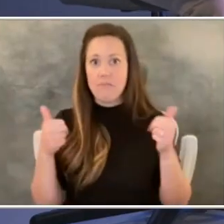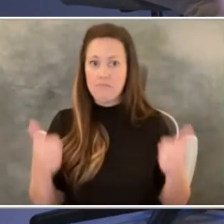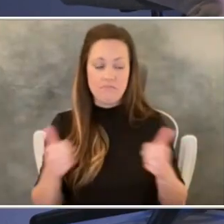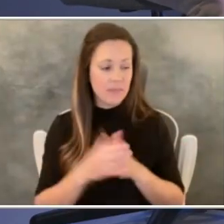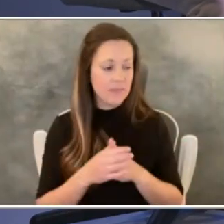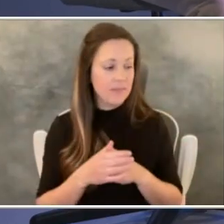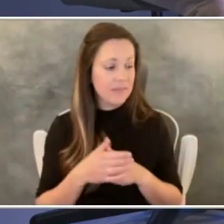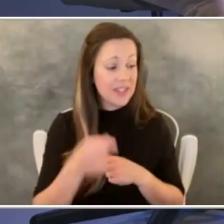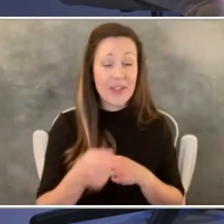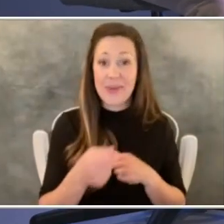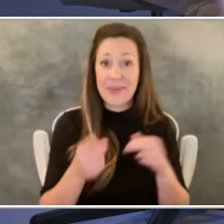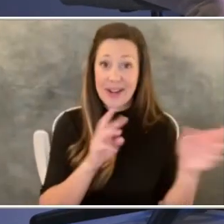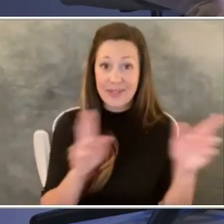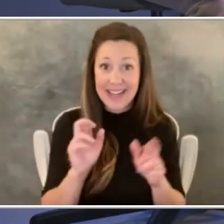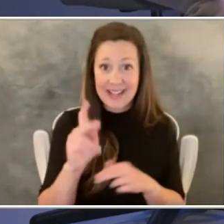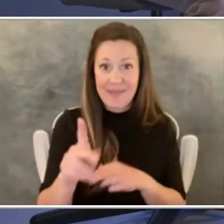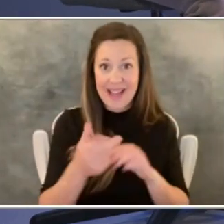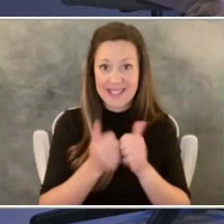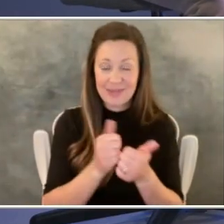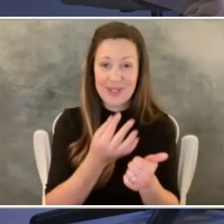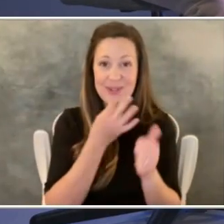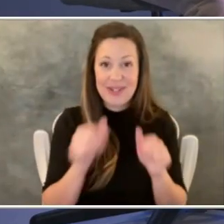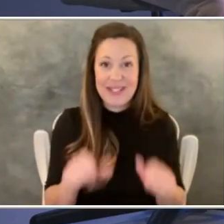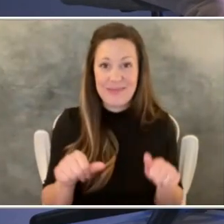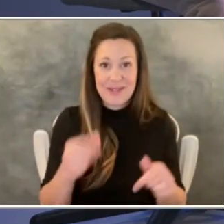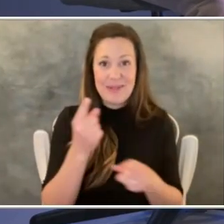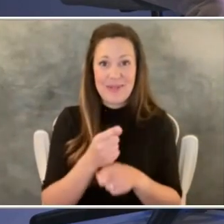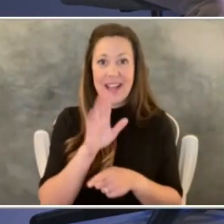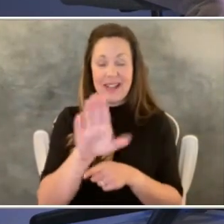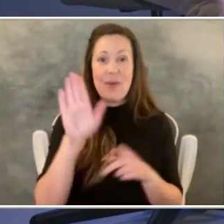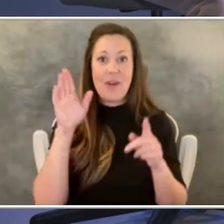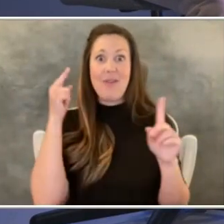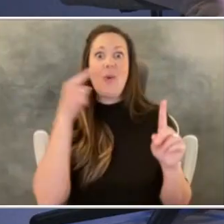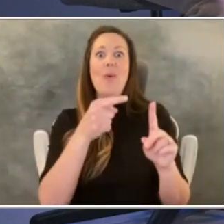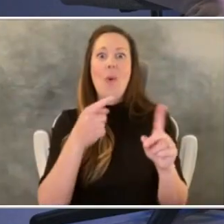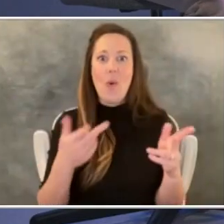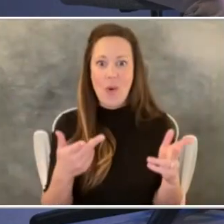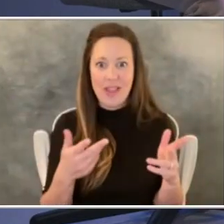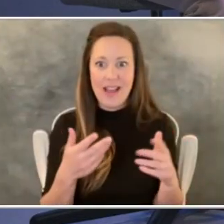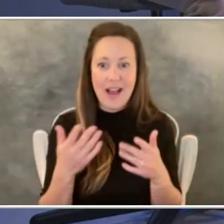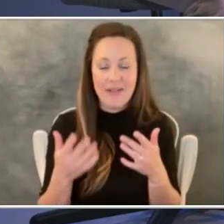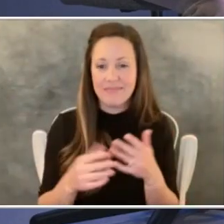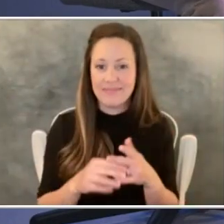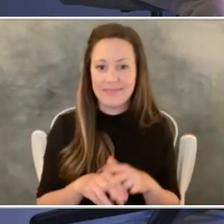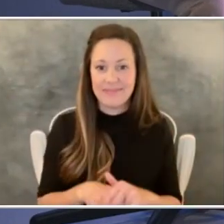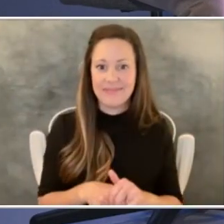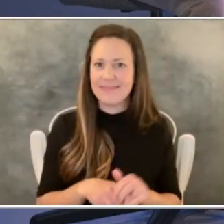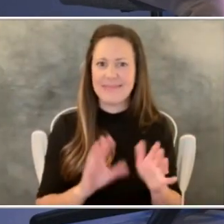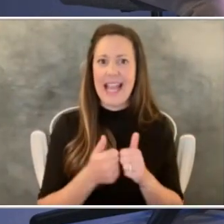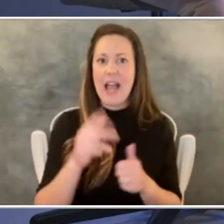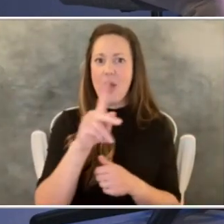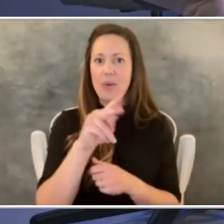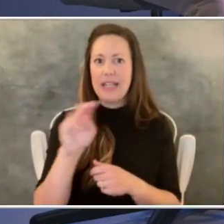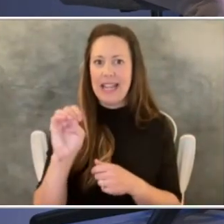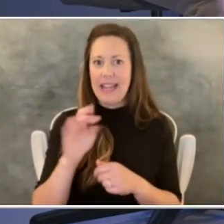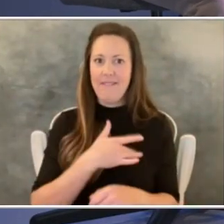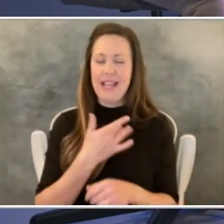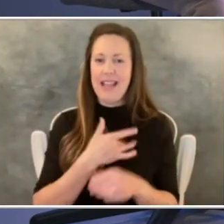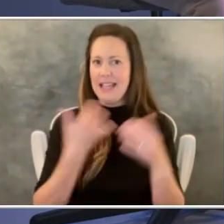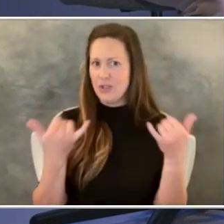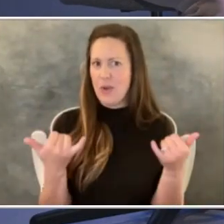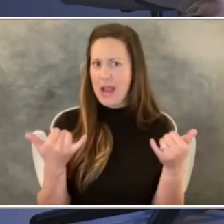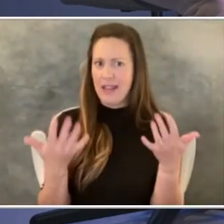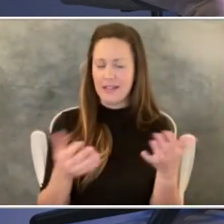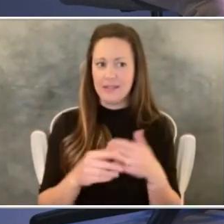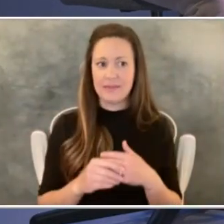soon as possible. This was like your goal. Just tell us how your knee is feeling today. Is it just My knee feels